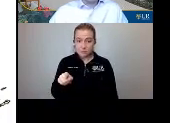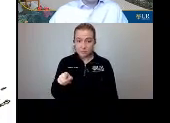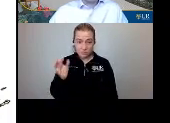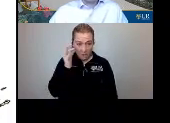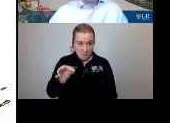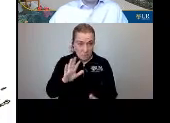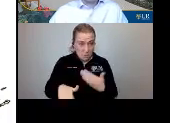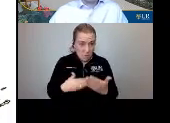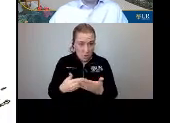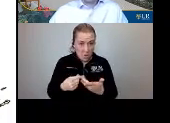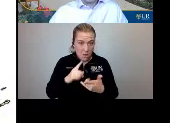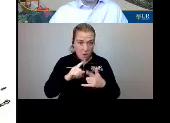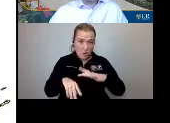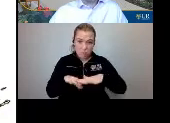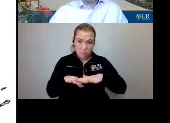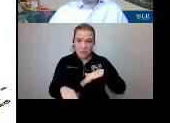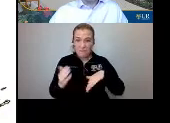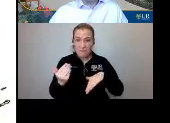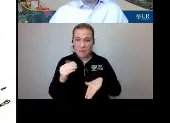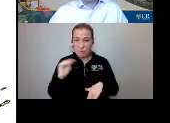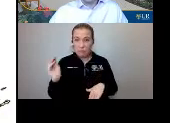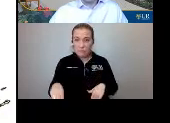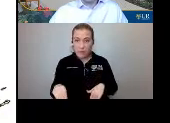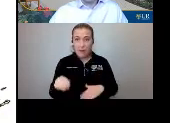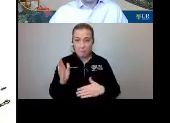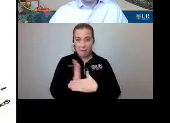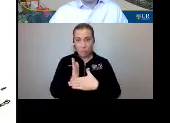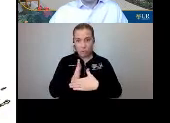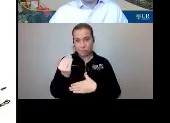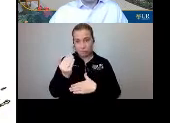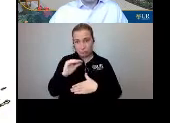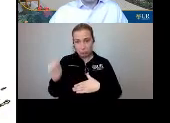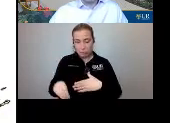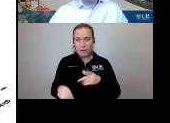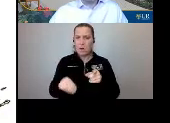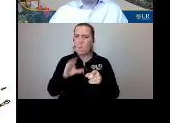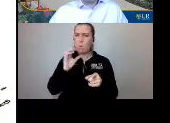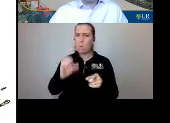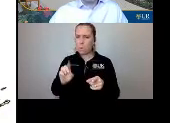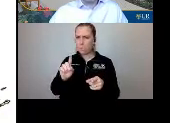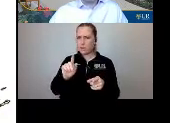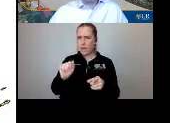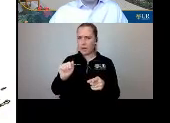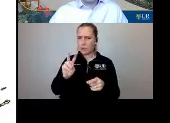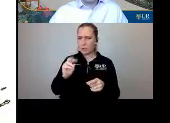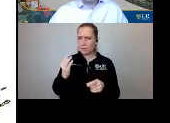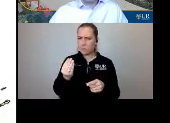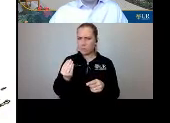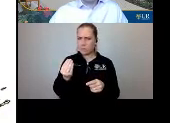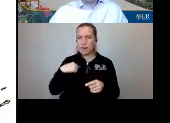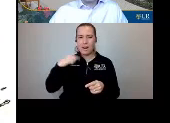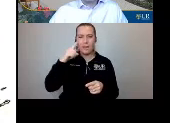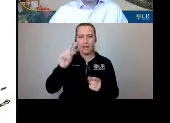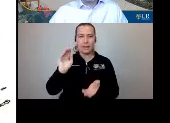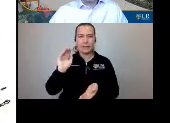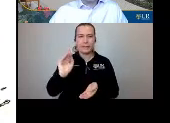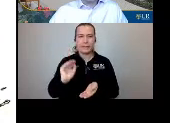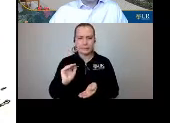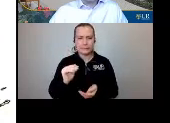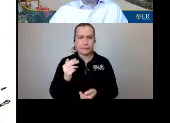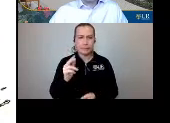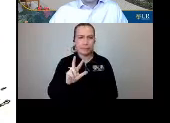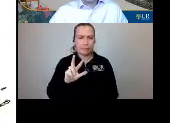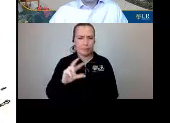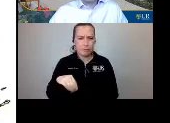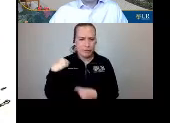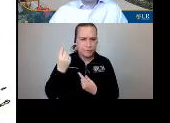is at or below the 15% average. This is some older data, 2014. I think our rates have dropped by about 3% since then